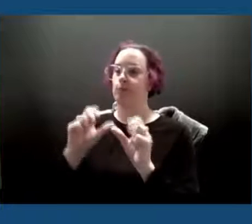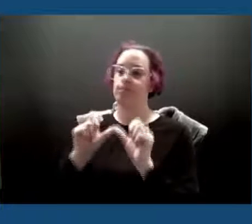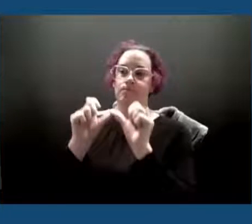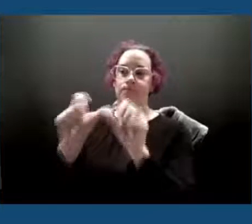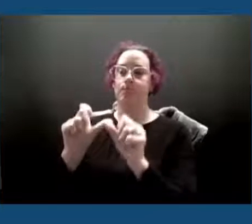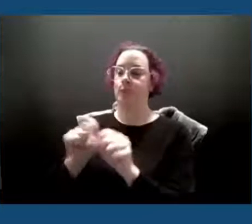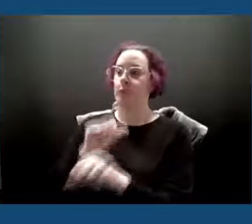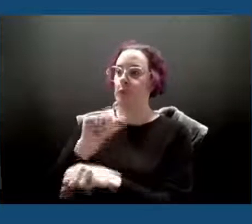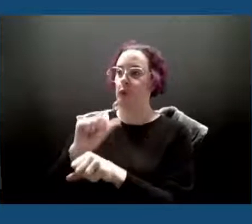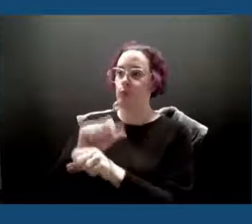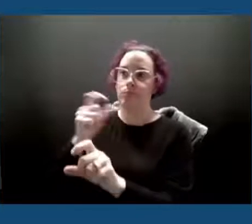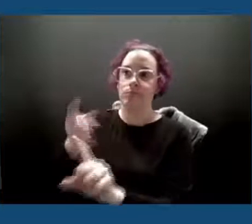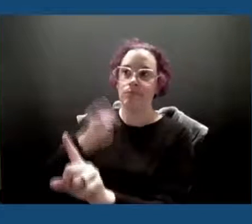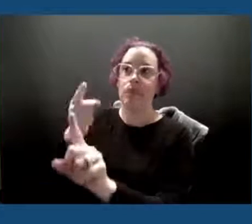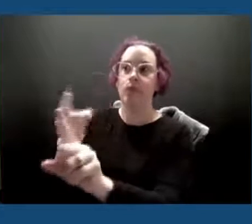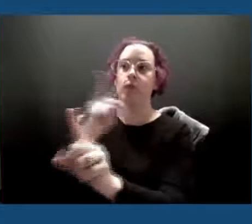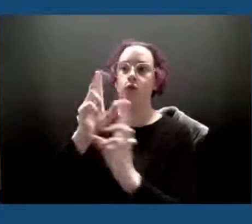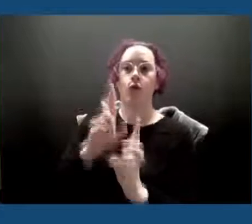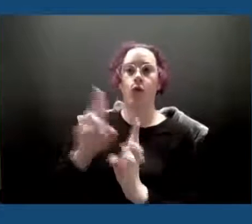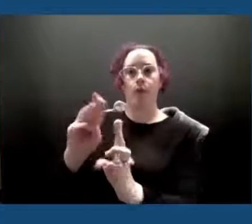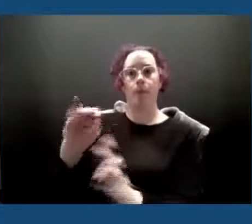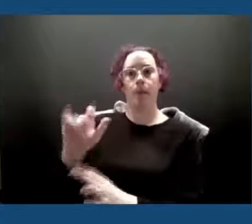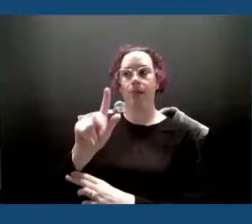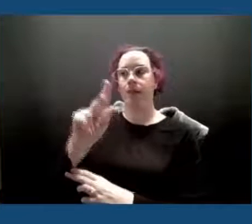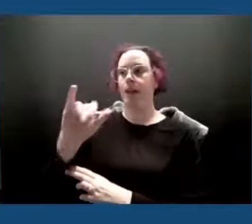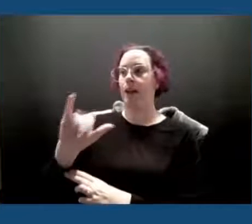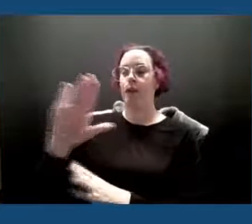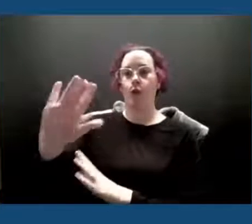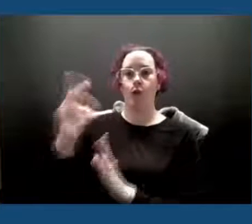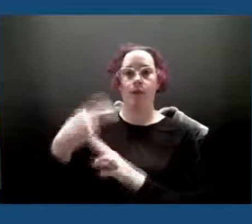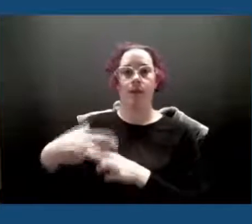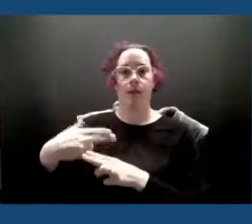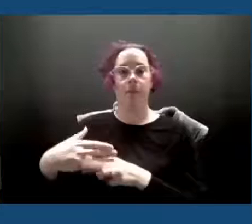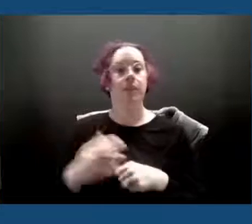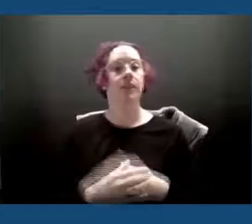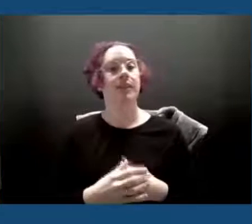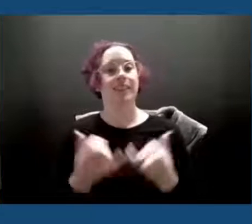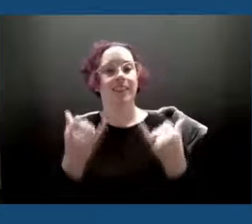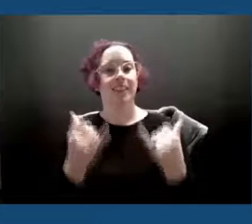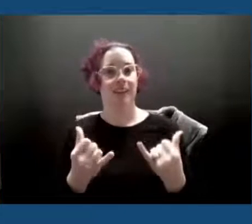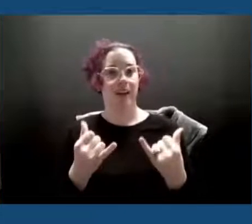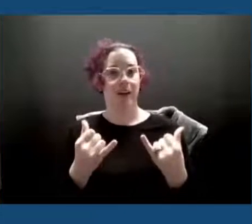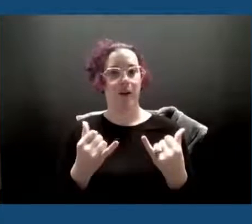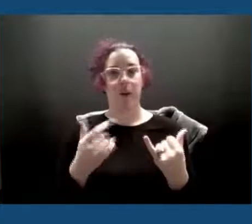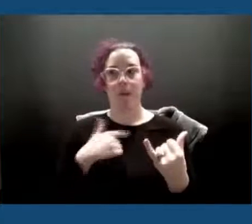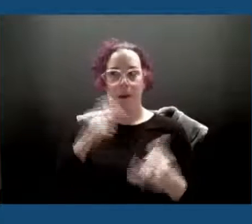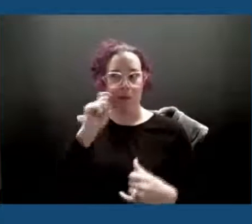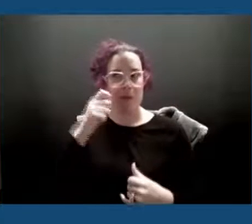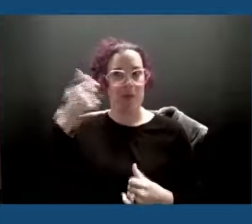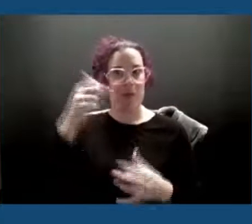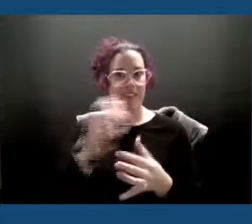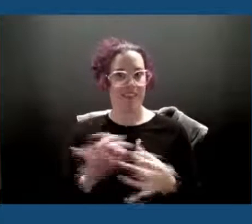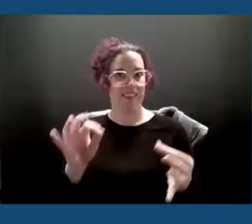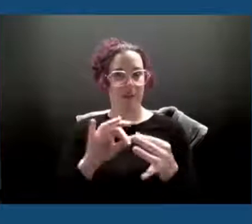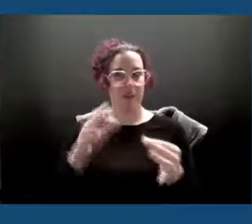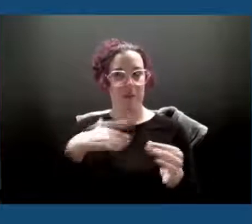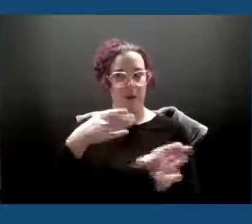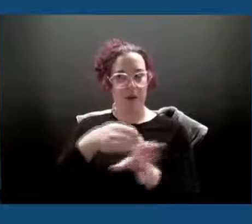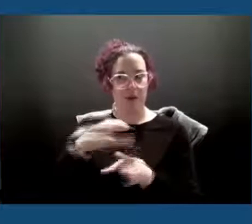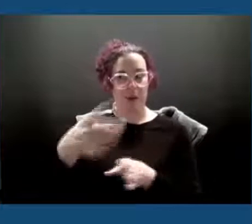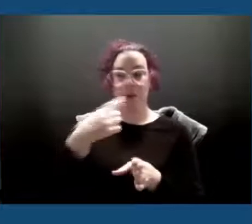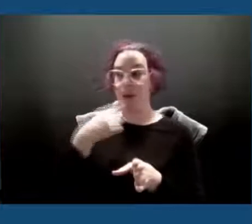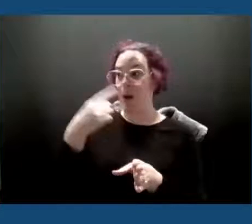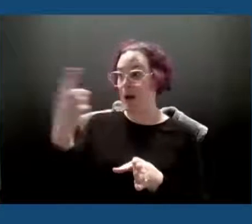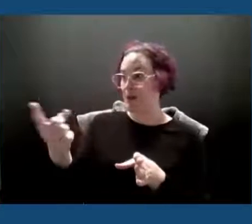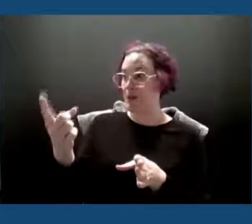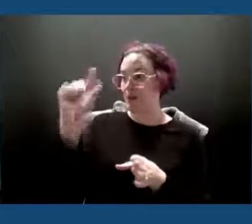name. It is now my distinct honor, one of the coolest things I've said in my career, I told the governor, to welcome the